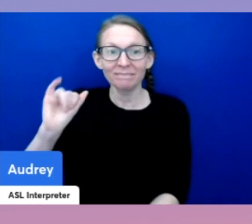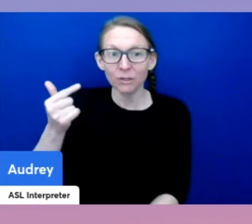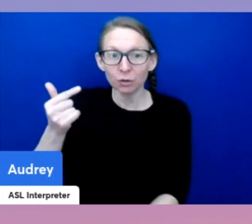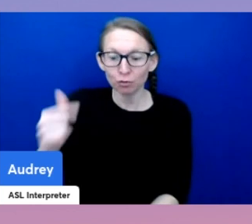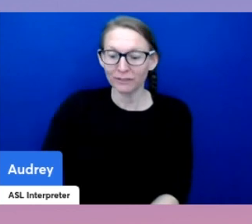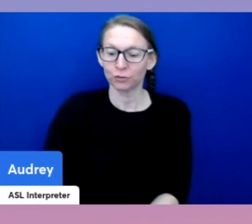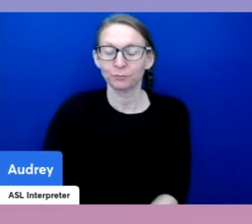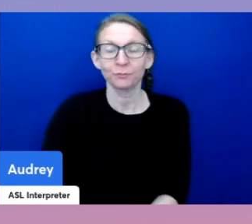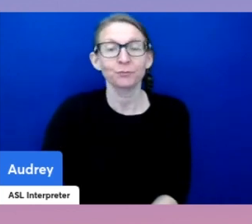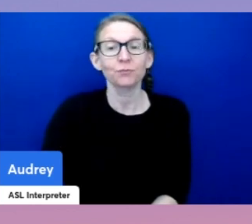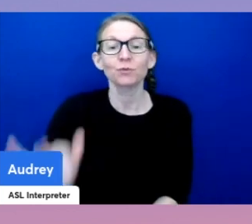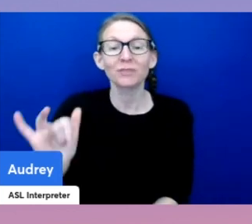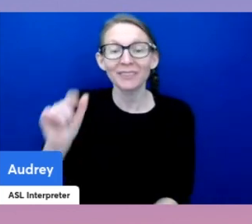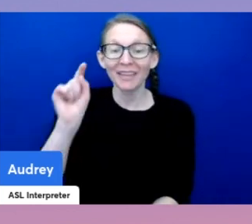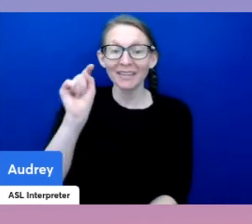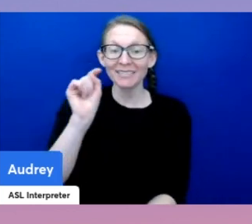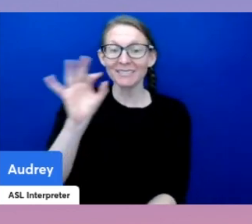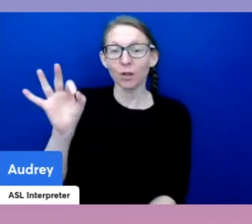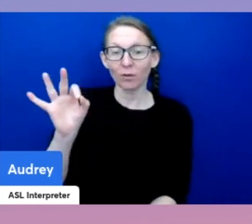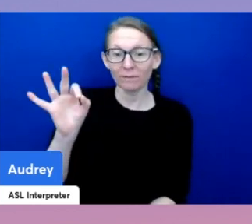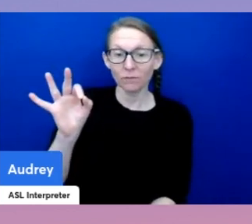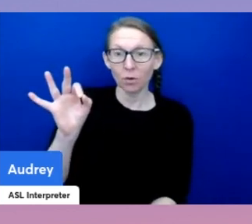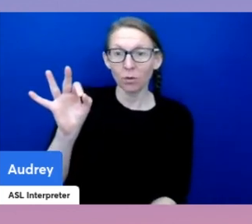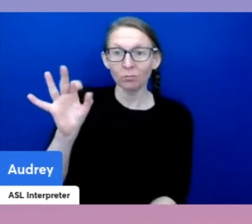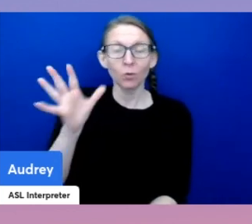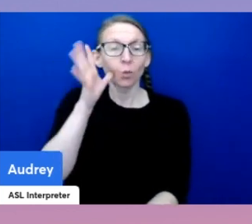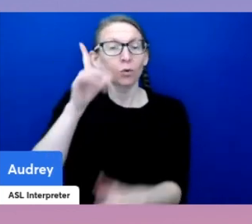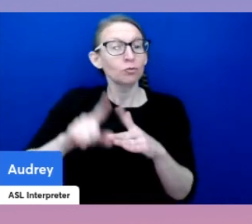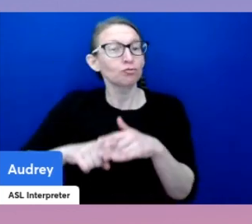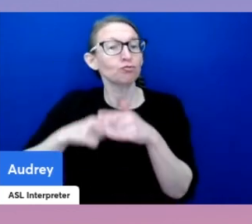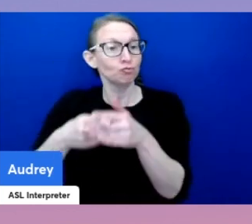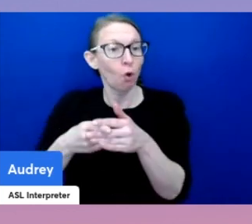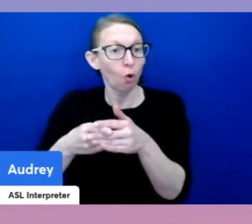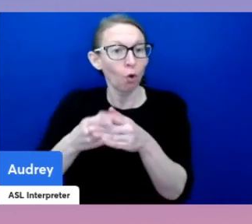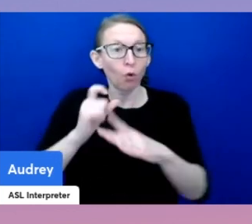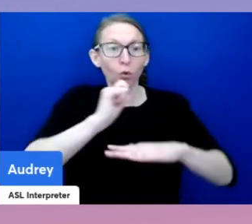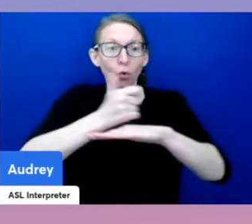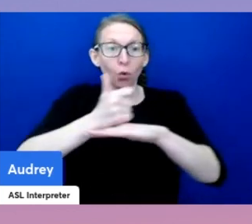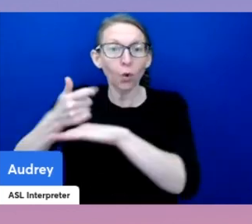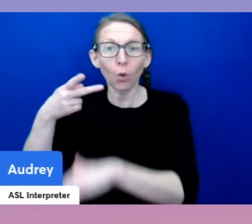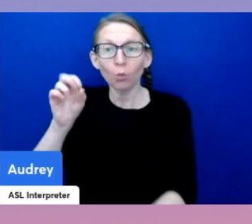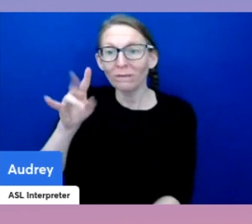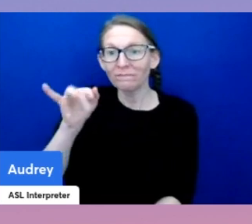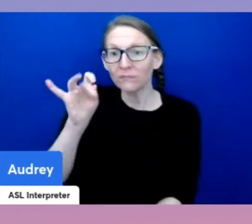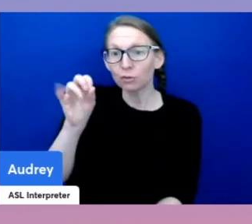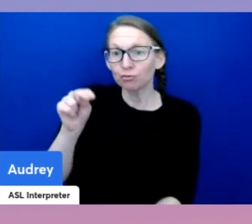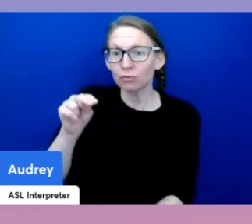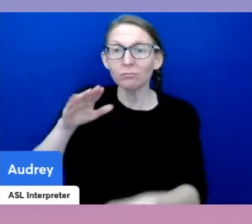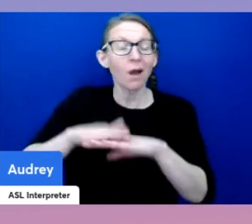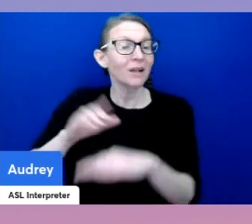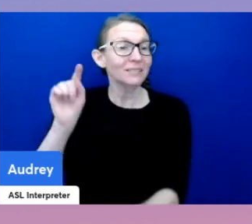the Terraform will start to provision based on the Terraform